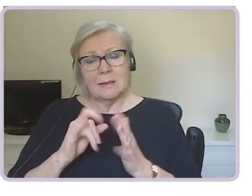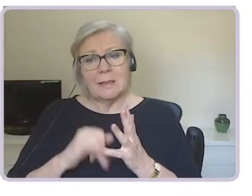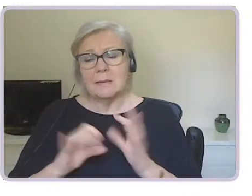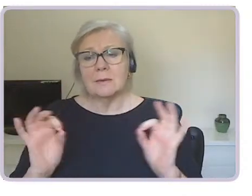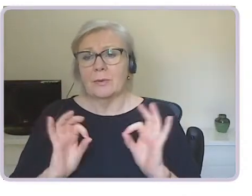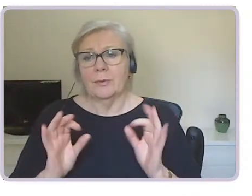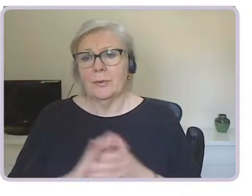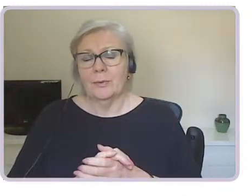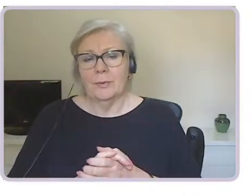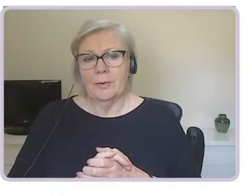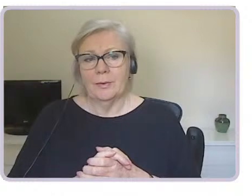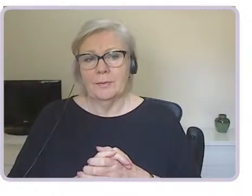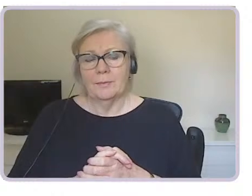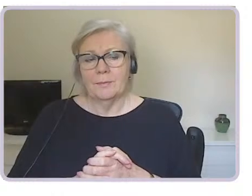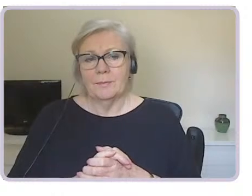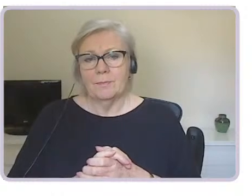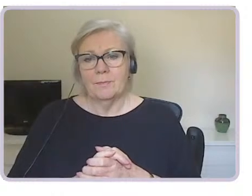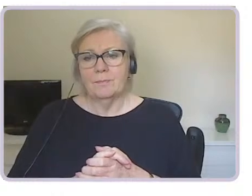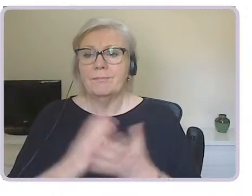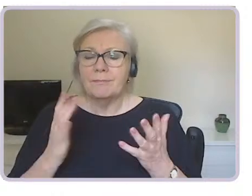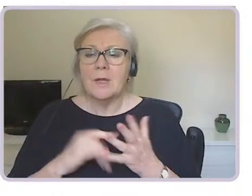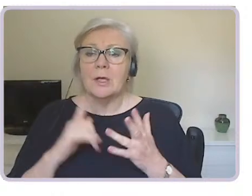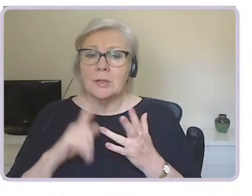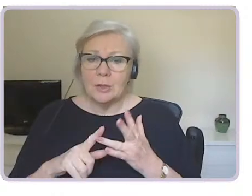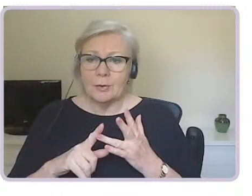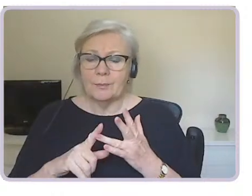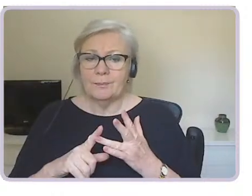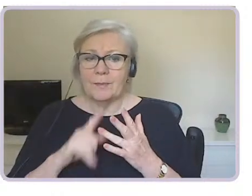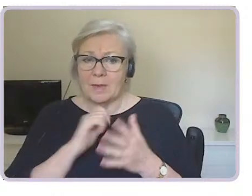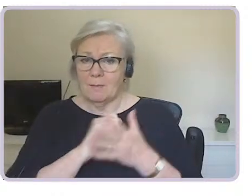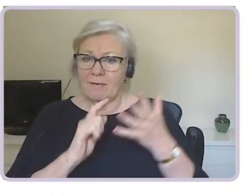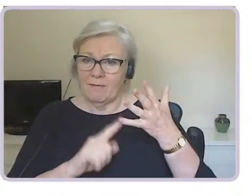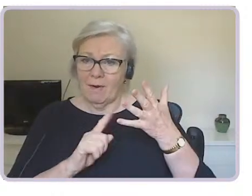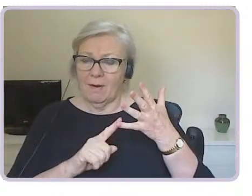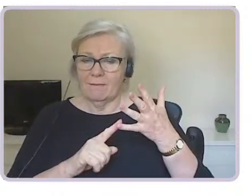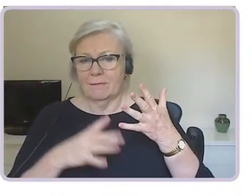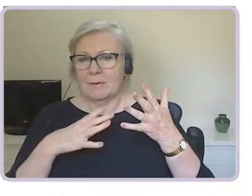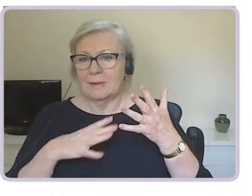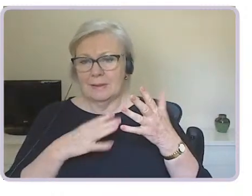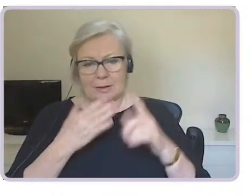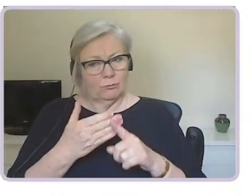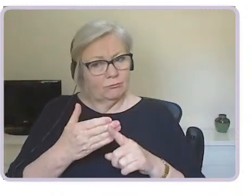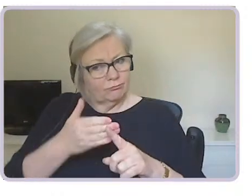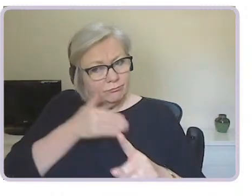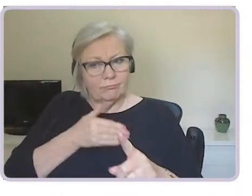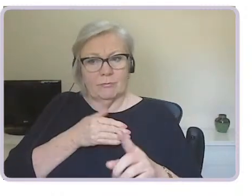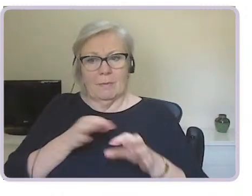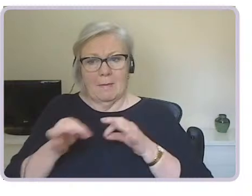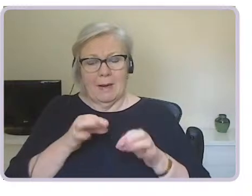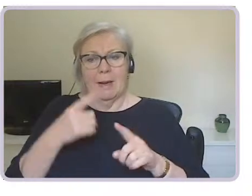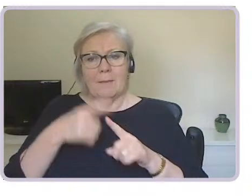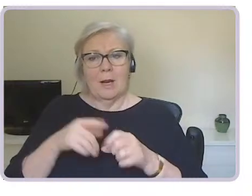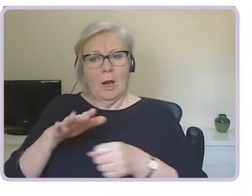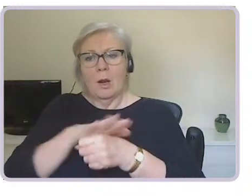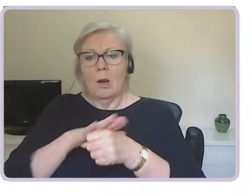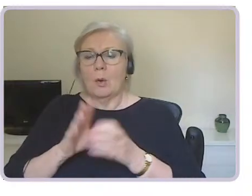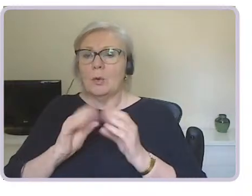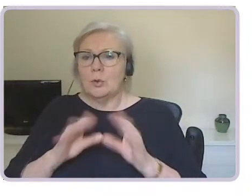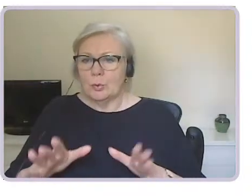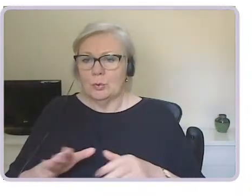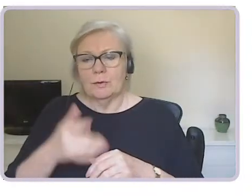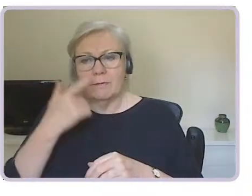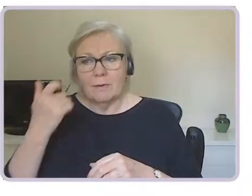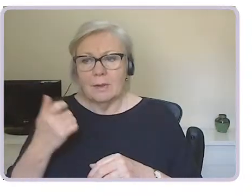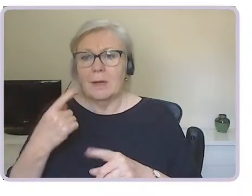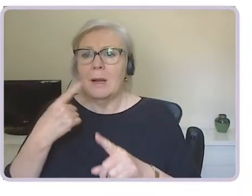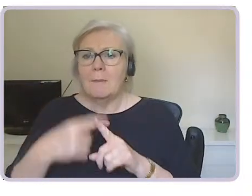lately. So this is an area that needs some pre-planning and perhaps a local solution, and one that is not cost